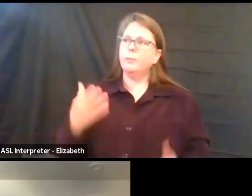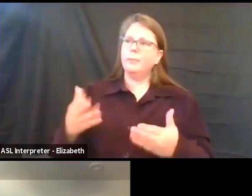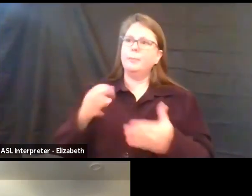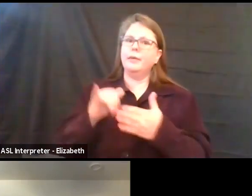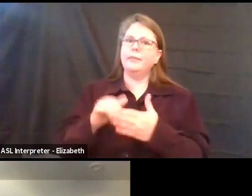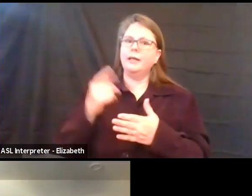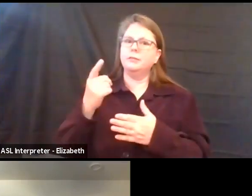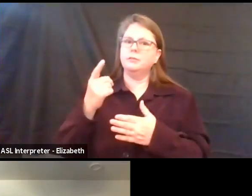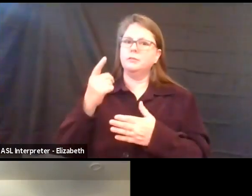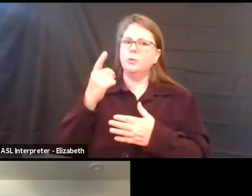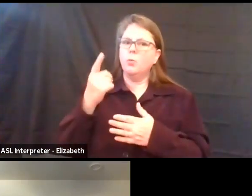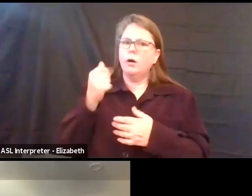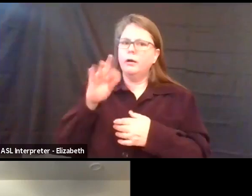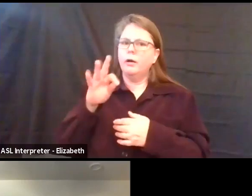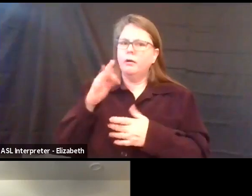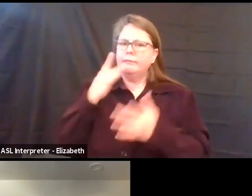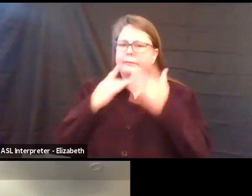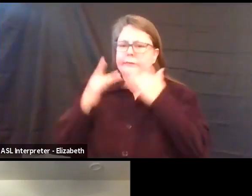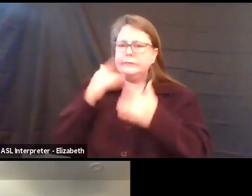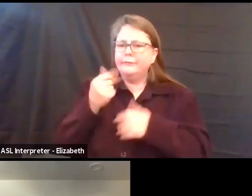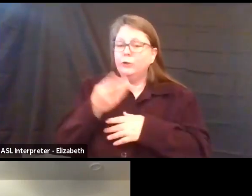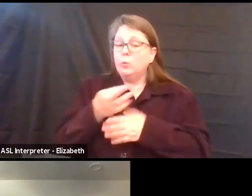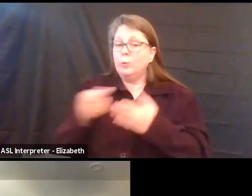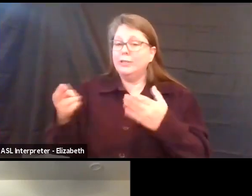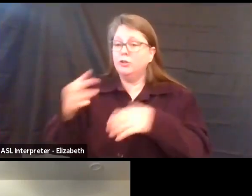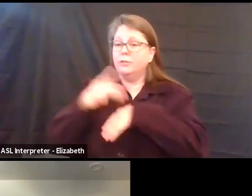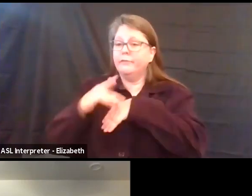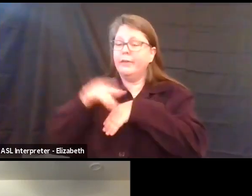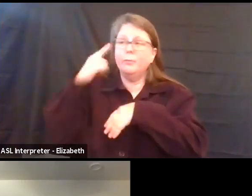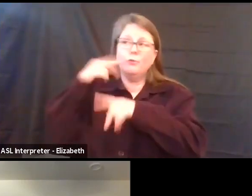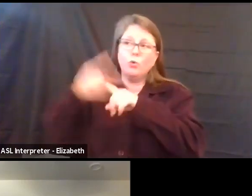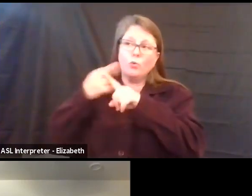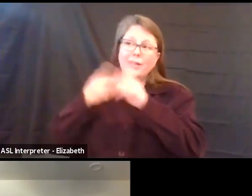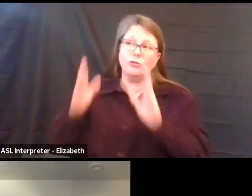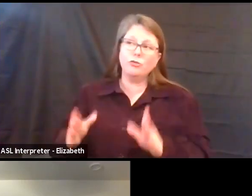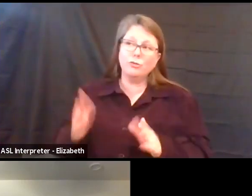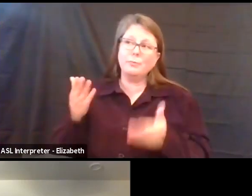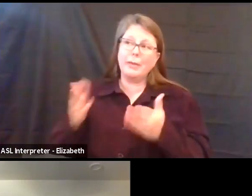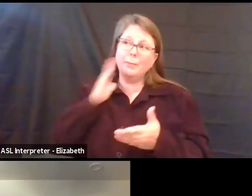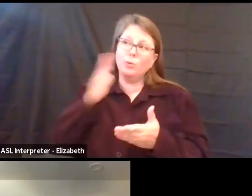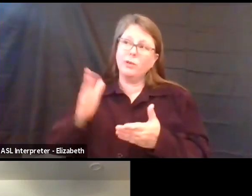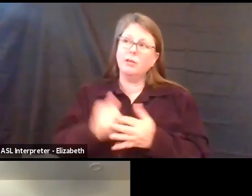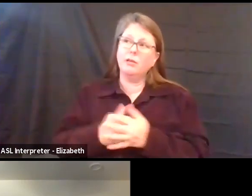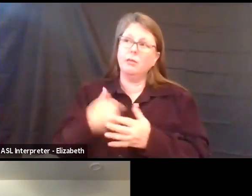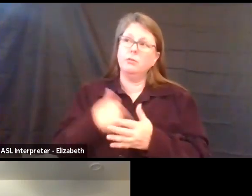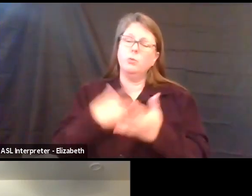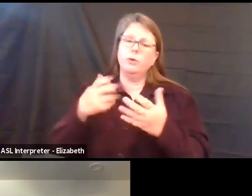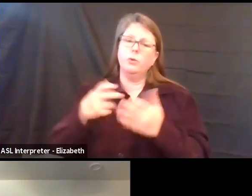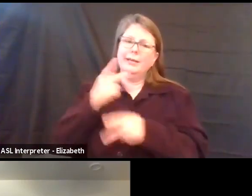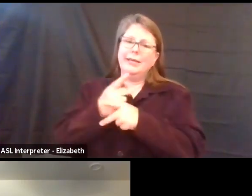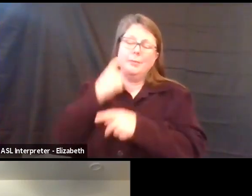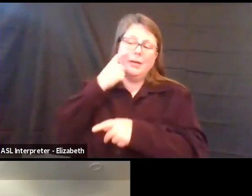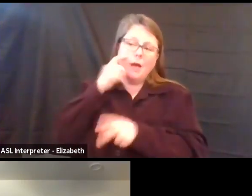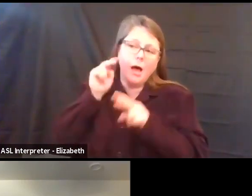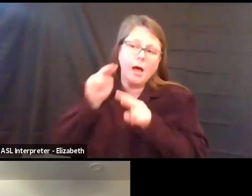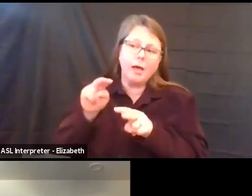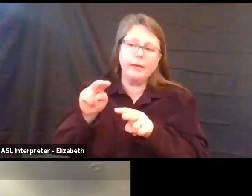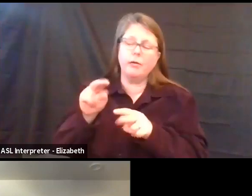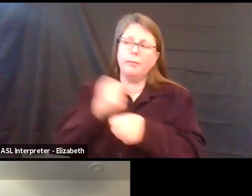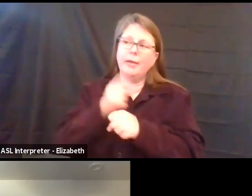renters. So we definitely want to keep an eye on the parameters around this fund and make sure that people have signed